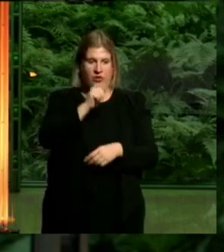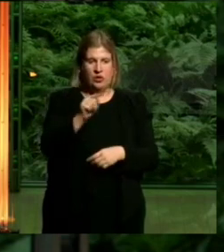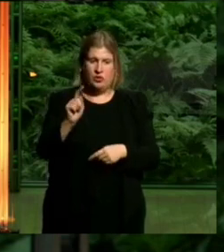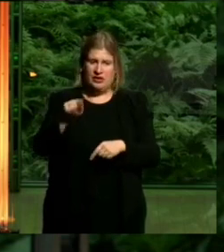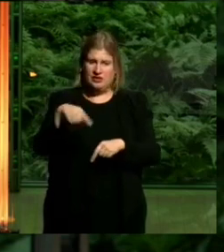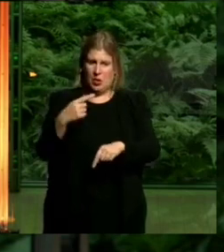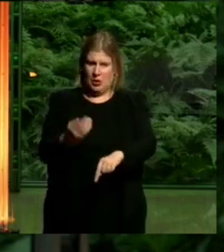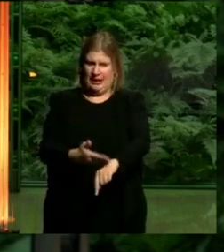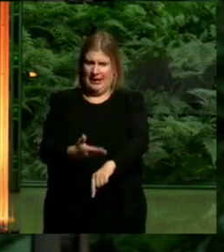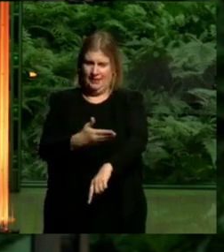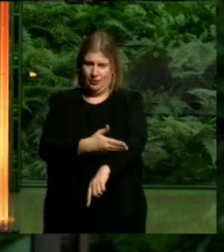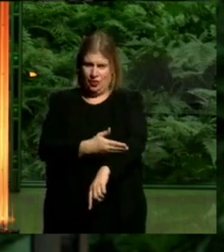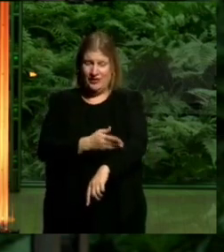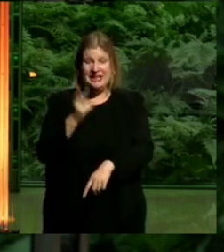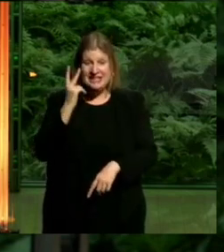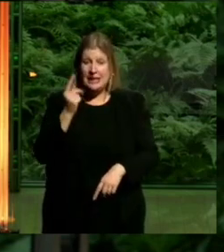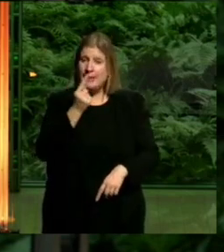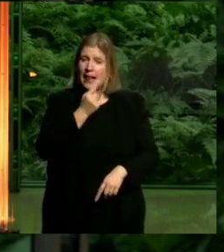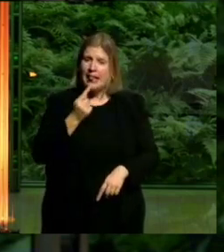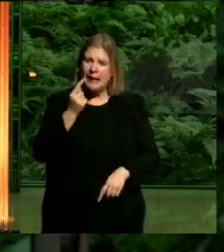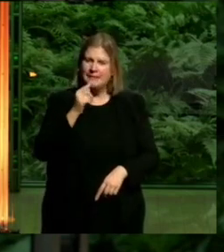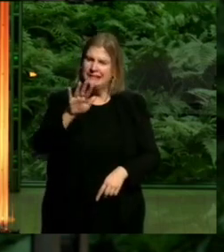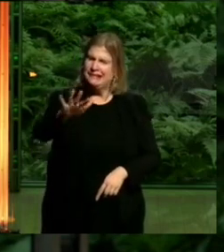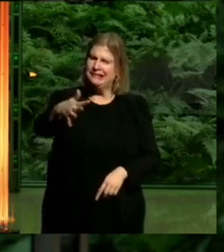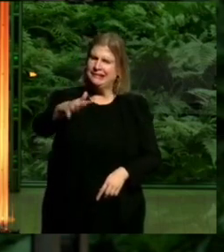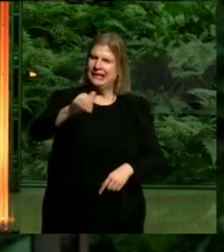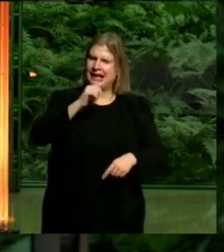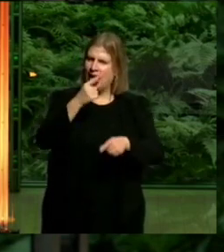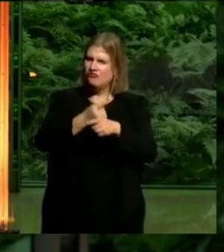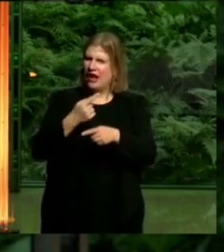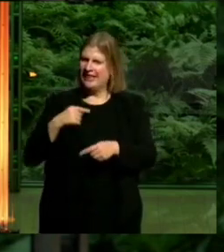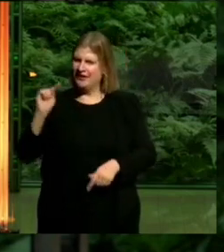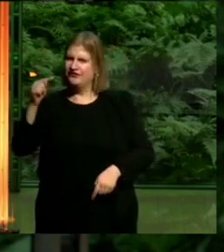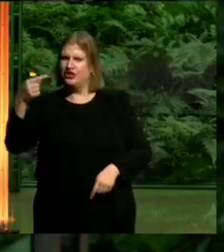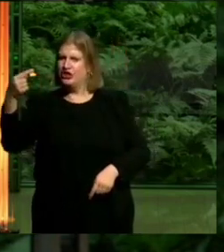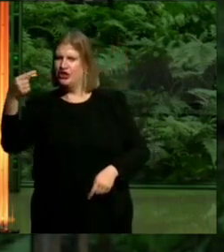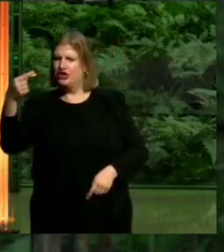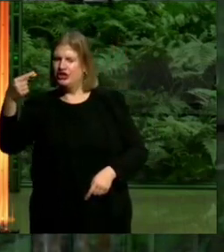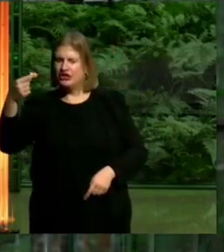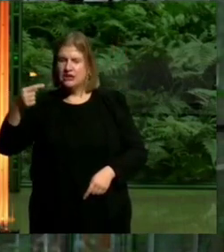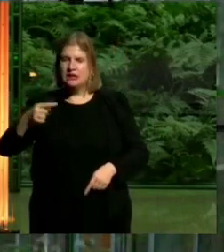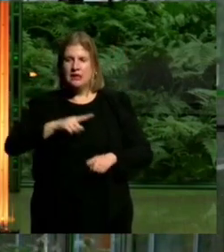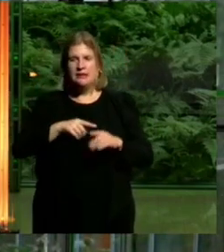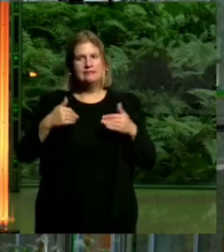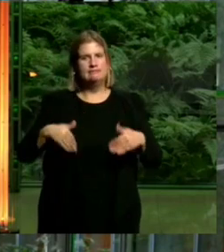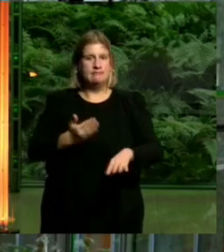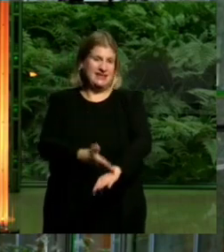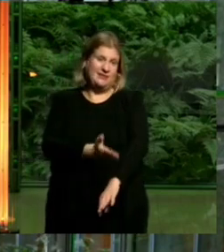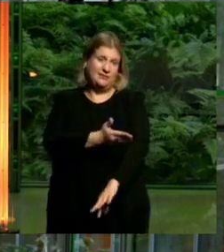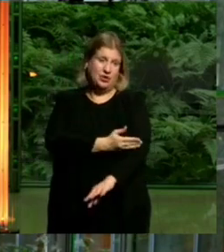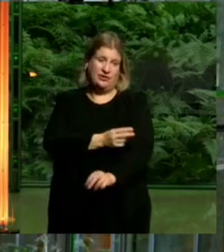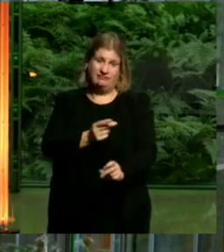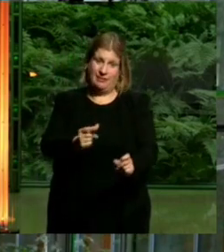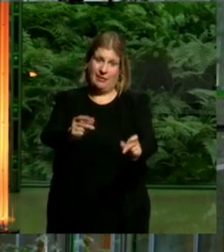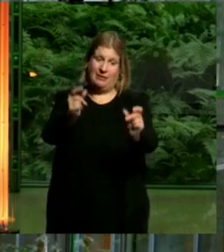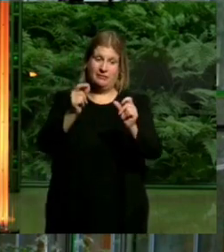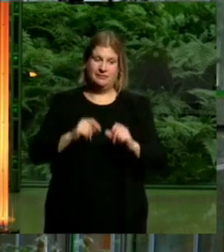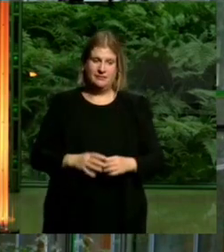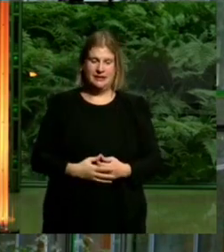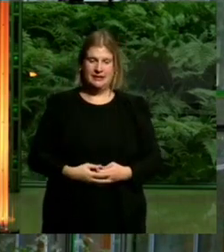better. Like, you could see like my lips aren't kind of quite right on that first one, but it's definitely getting better very, very